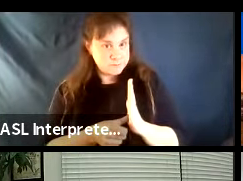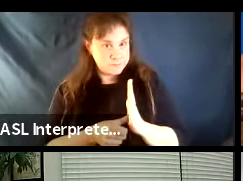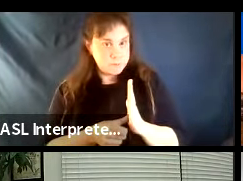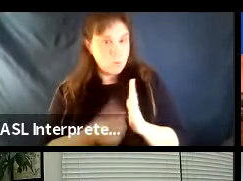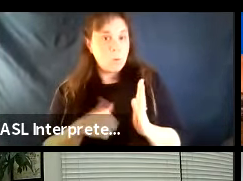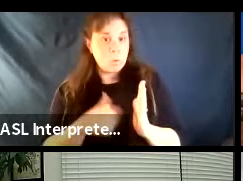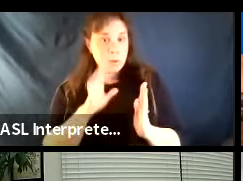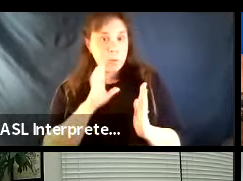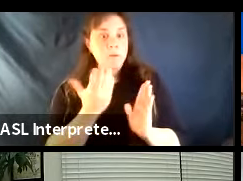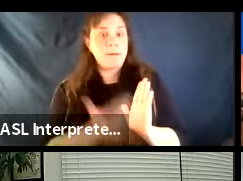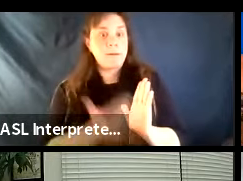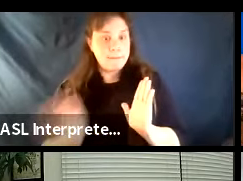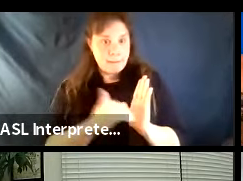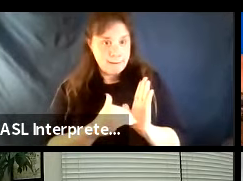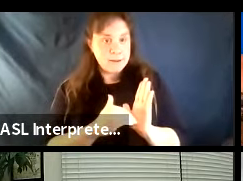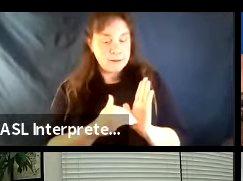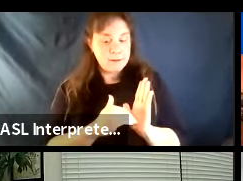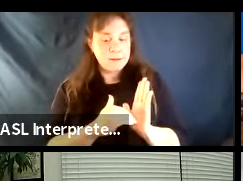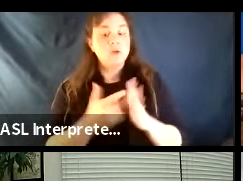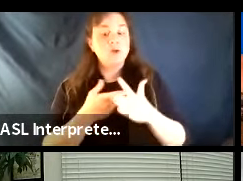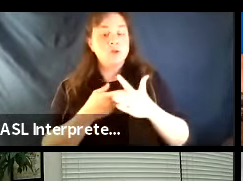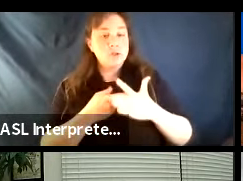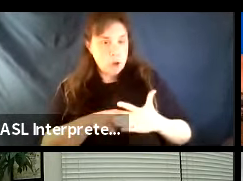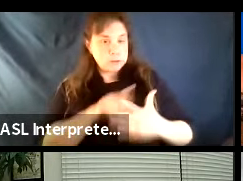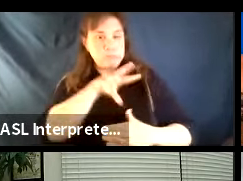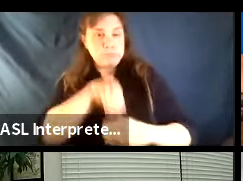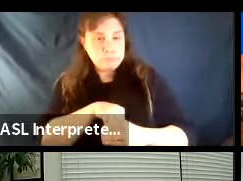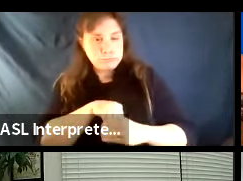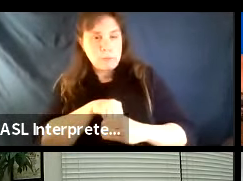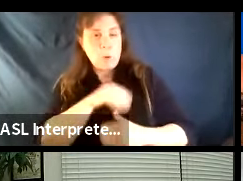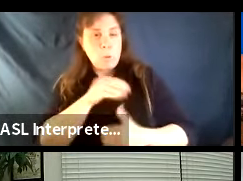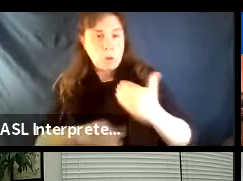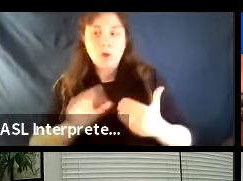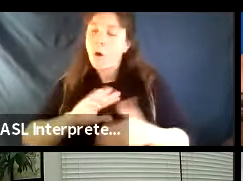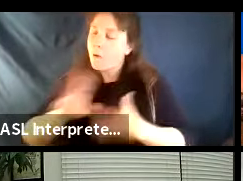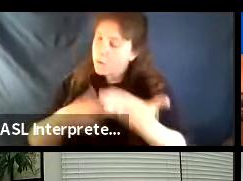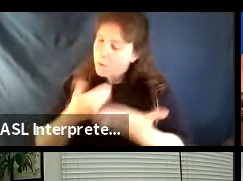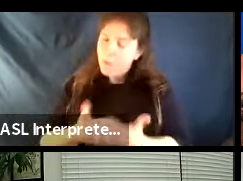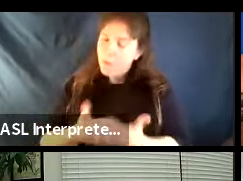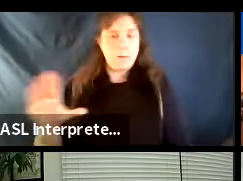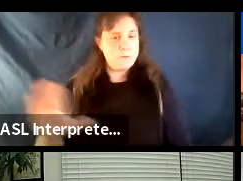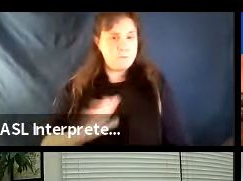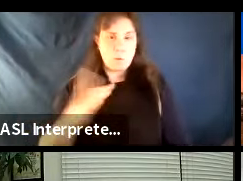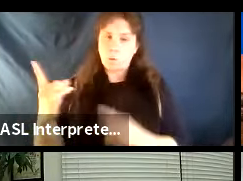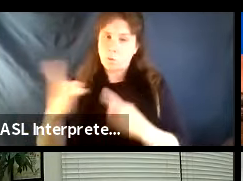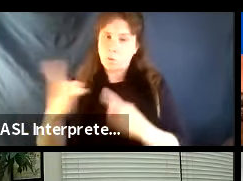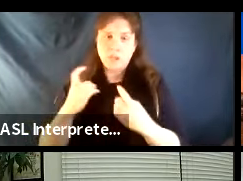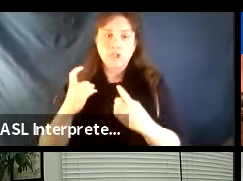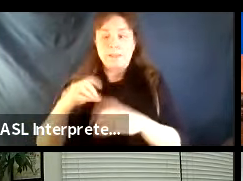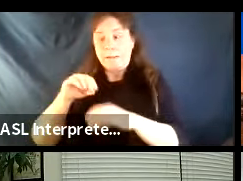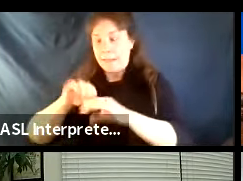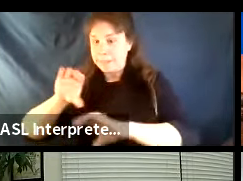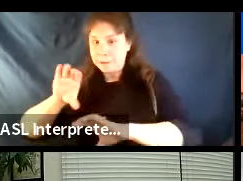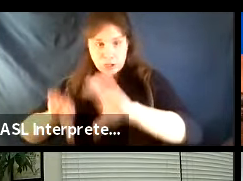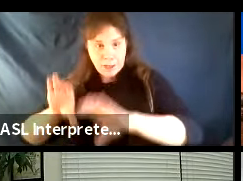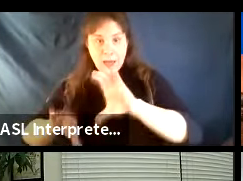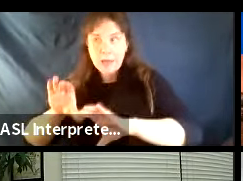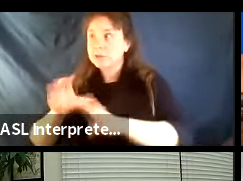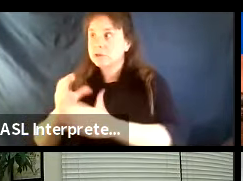again, engage in a process. All of the questions that weren't able to be answered that were put in the